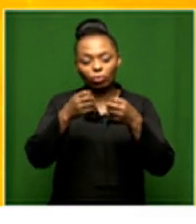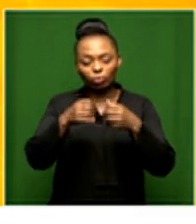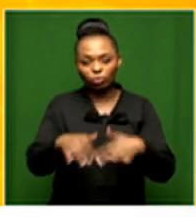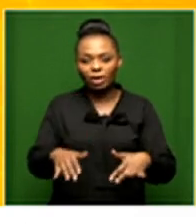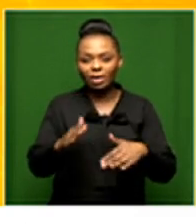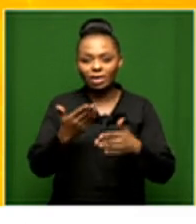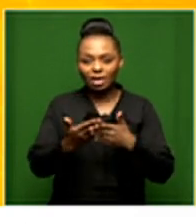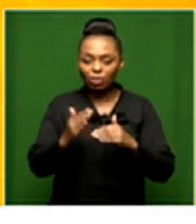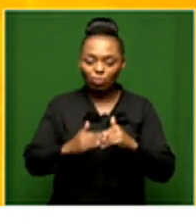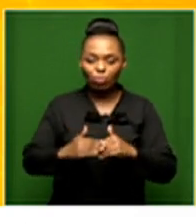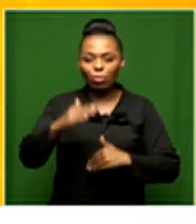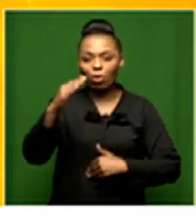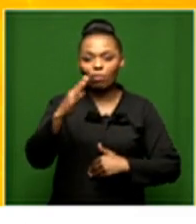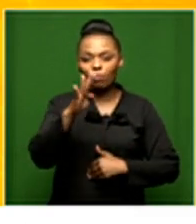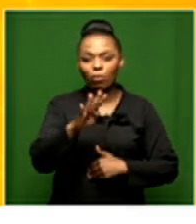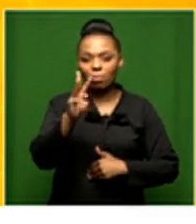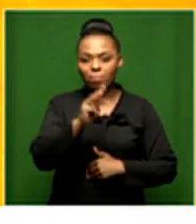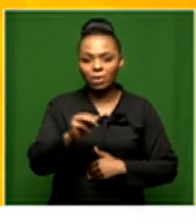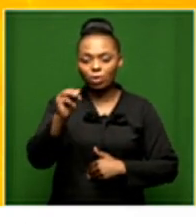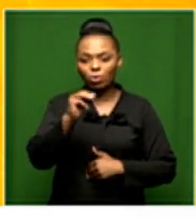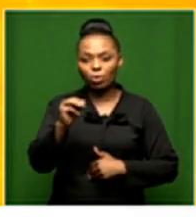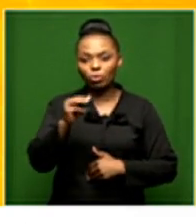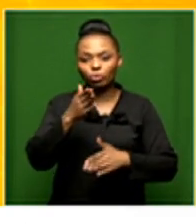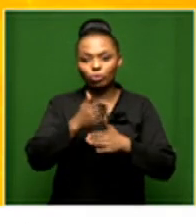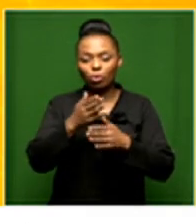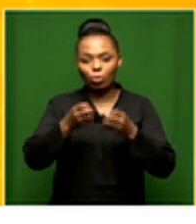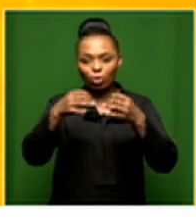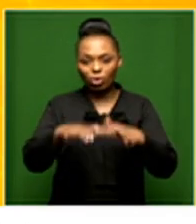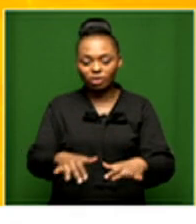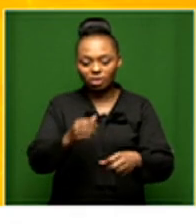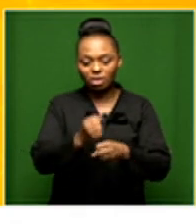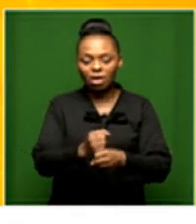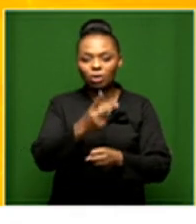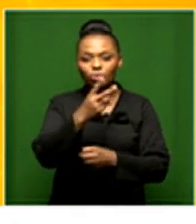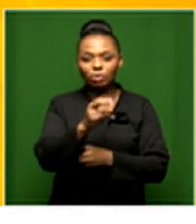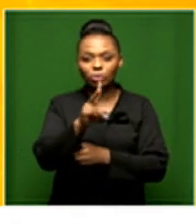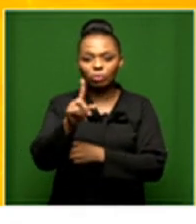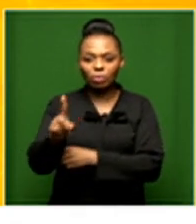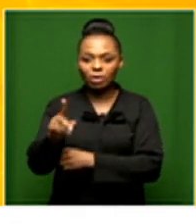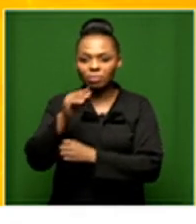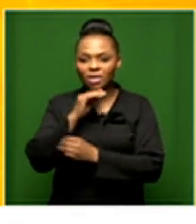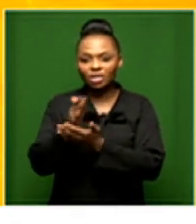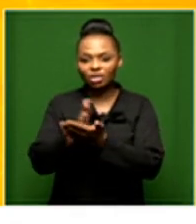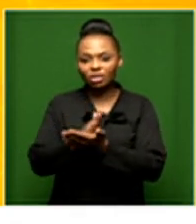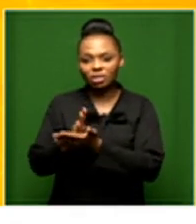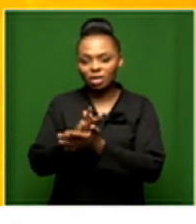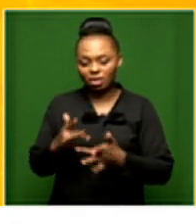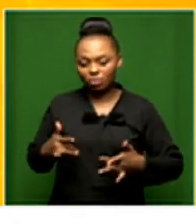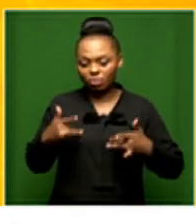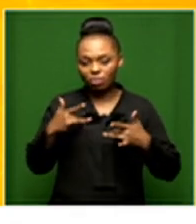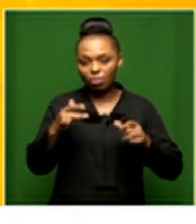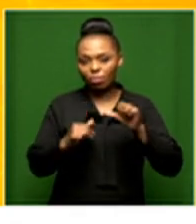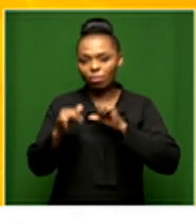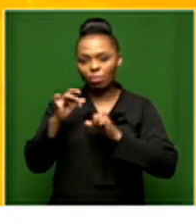further 4 million jobs lost in 2021, meaning that shared living is likely to become the only option